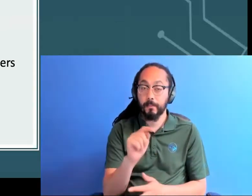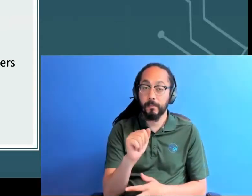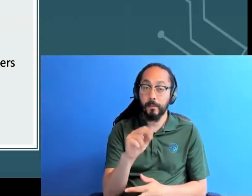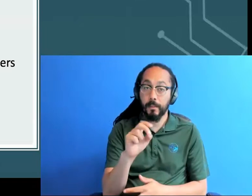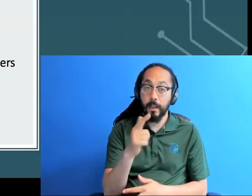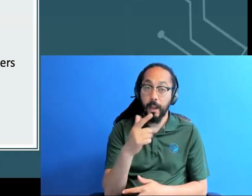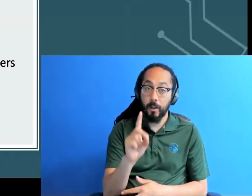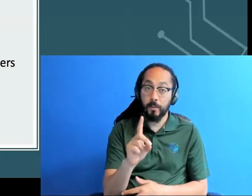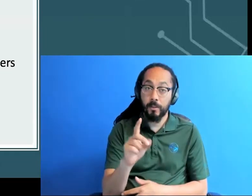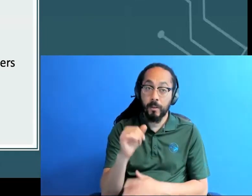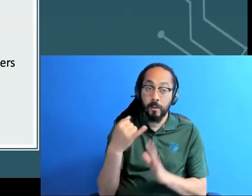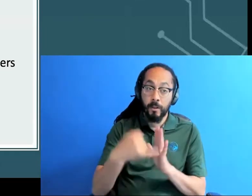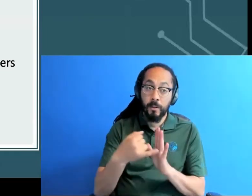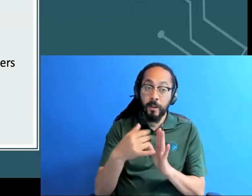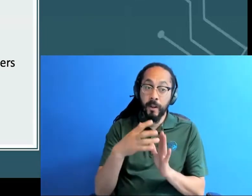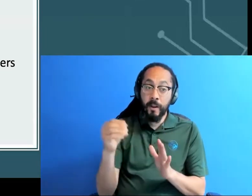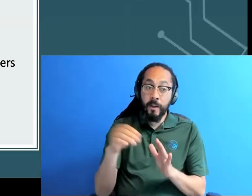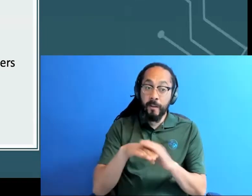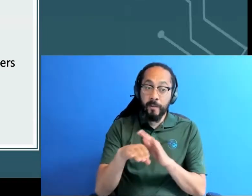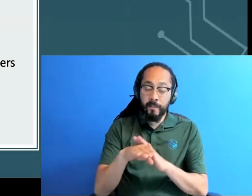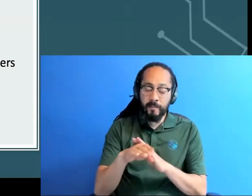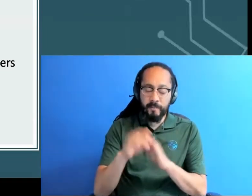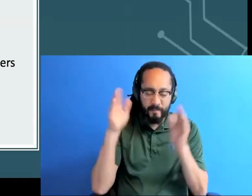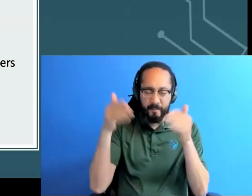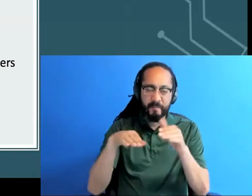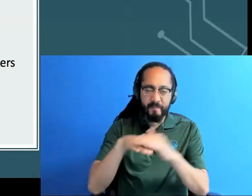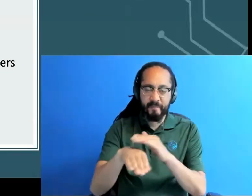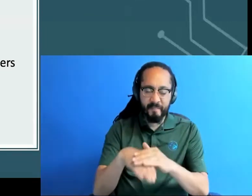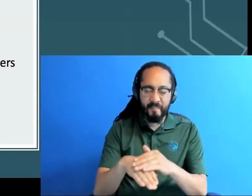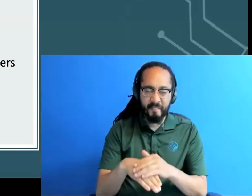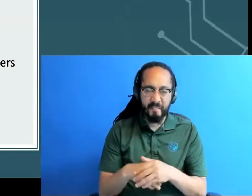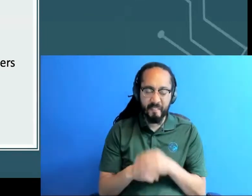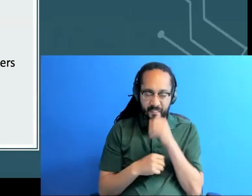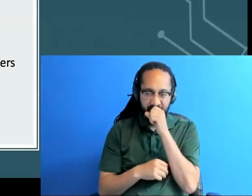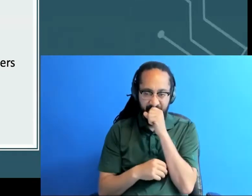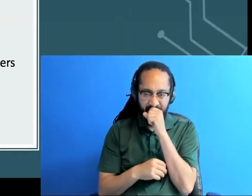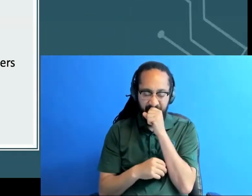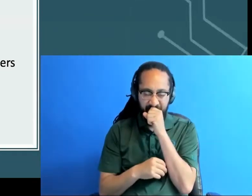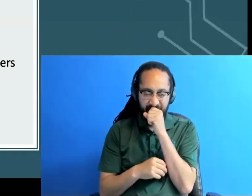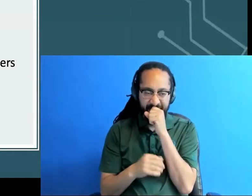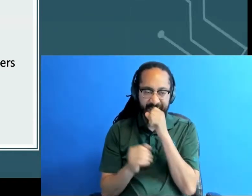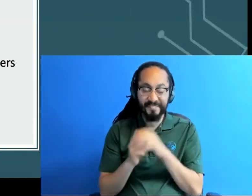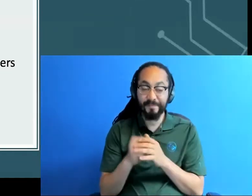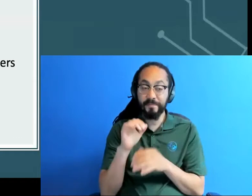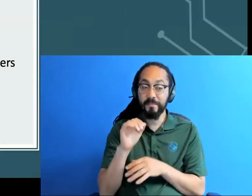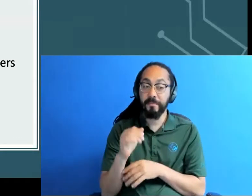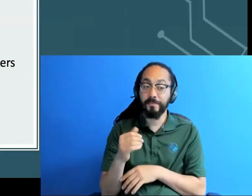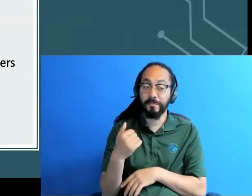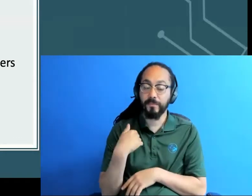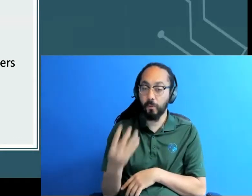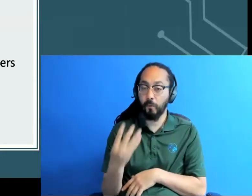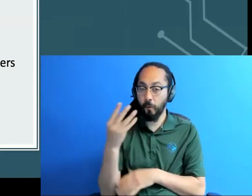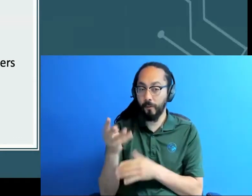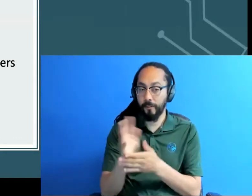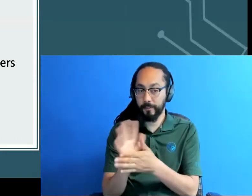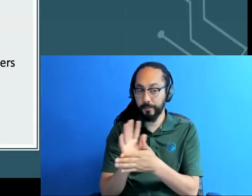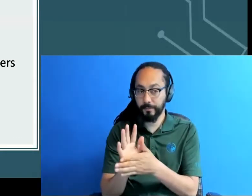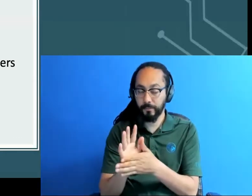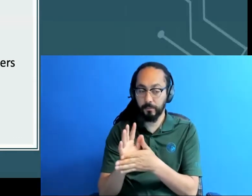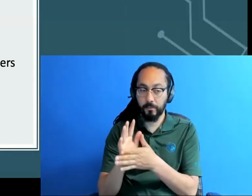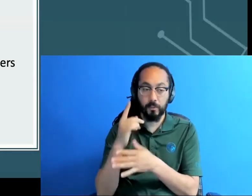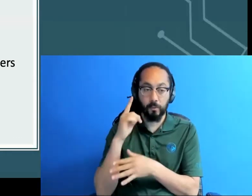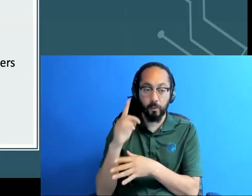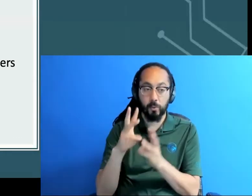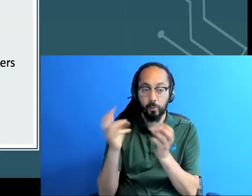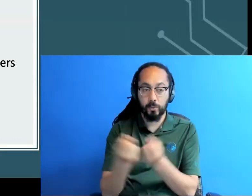was accessibility. There are 4 videos for the 4 workshops dealing with things like